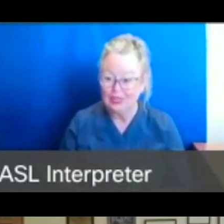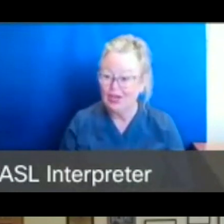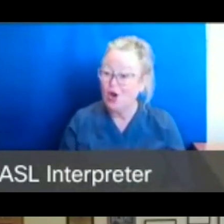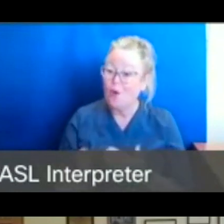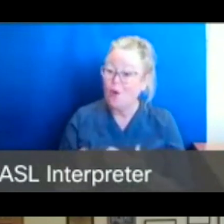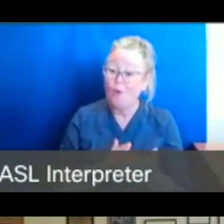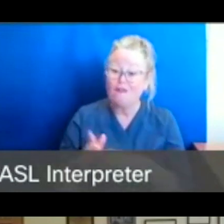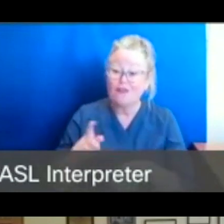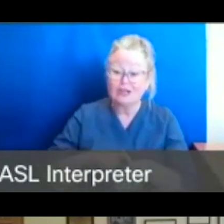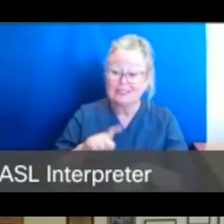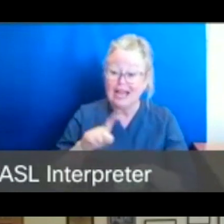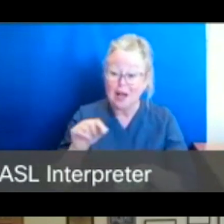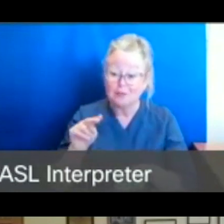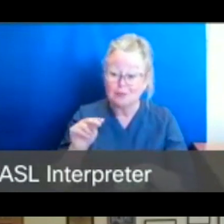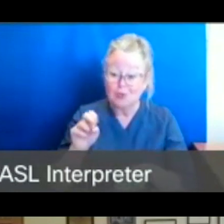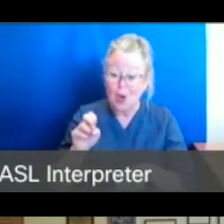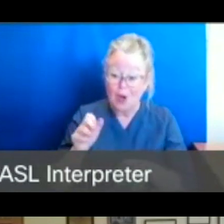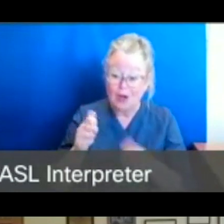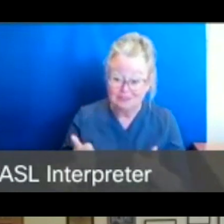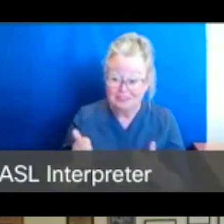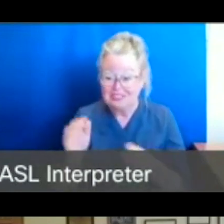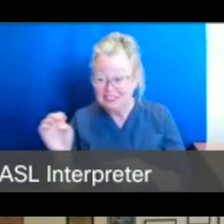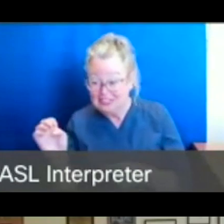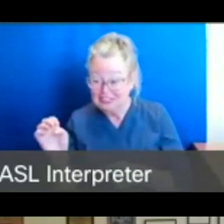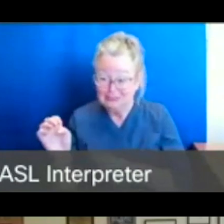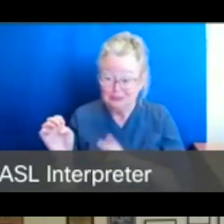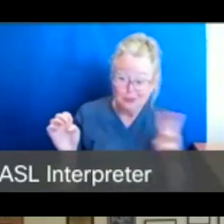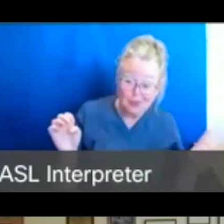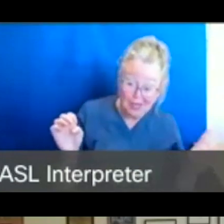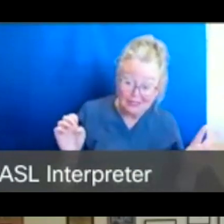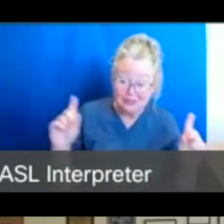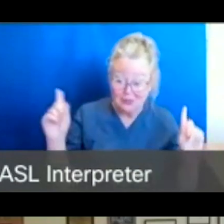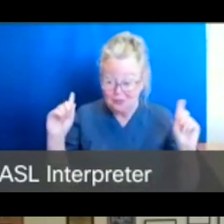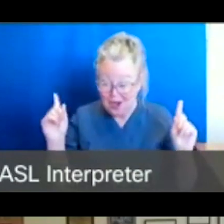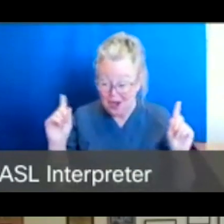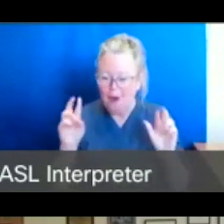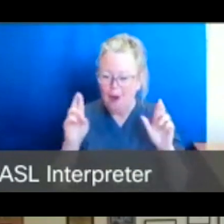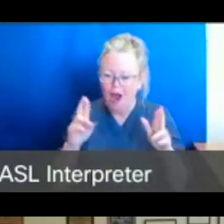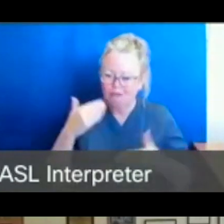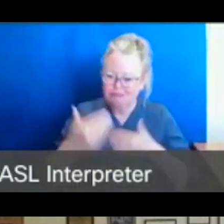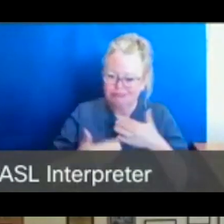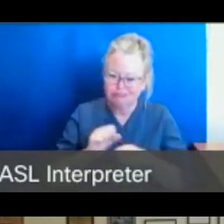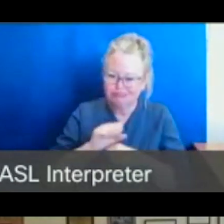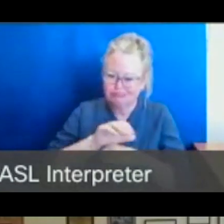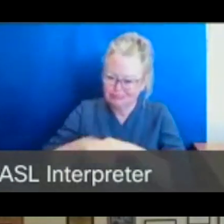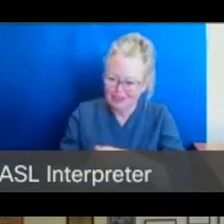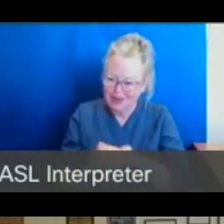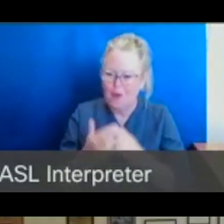we hope the rest of your day or evening is productive and satisfying.